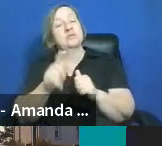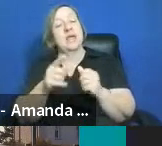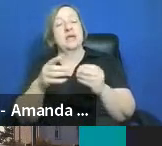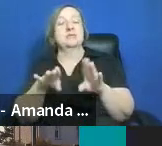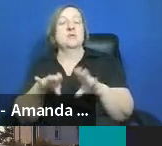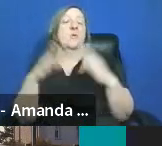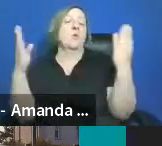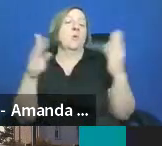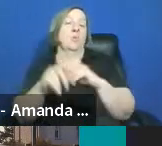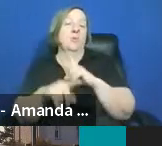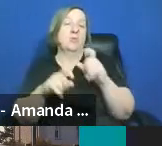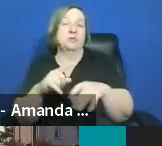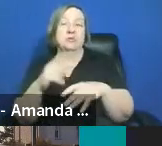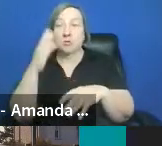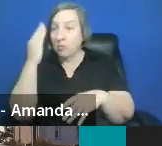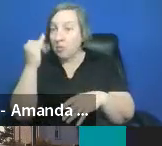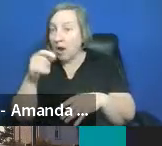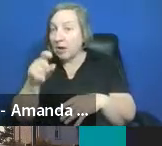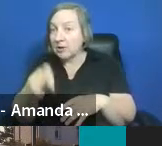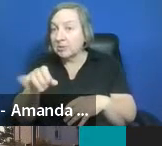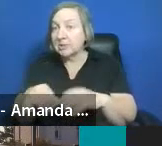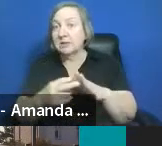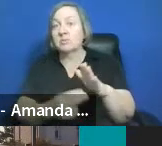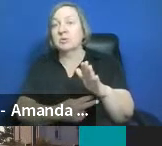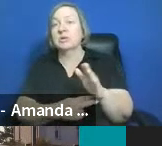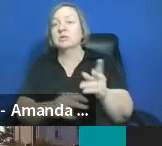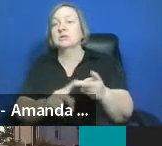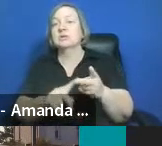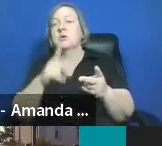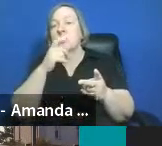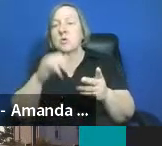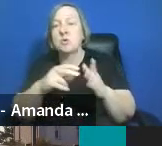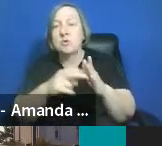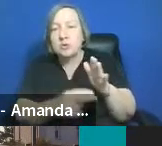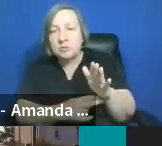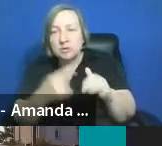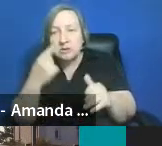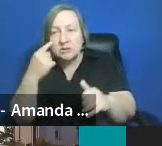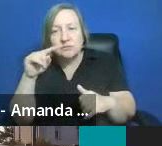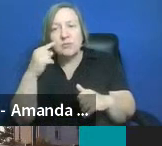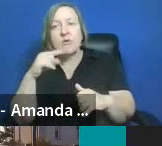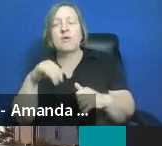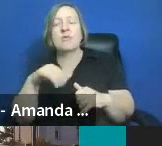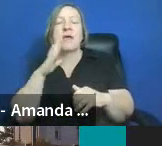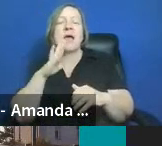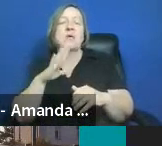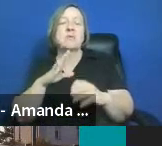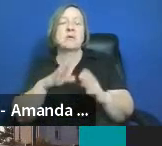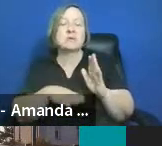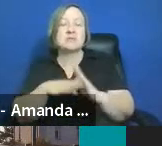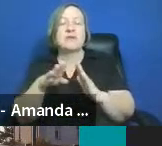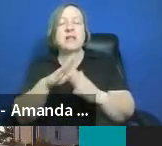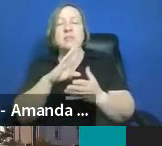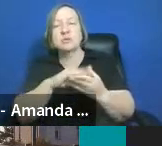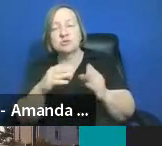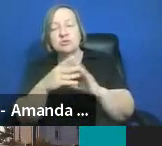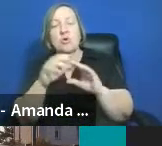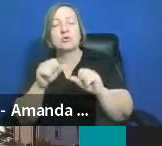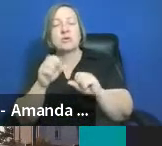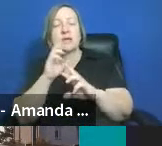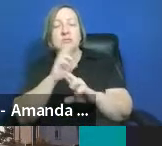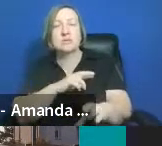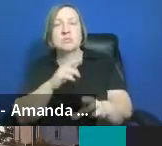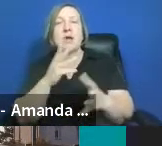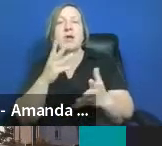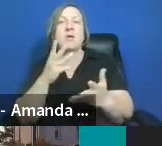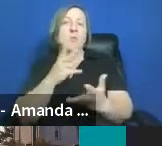questions about why is it needed and who is it for, and that will sort of develop a brief that you can respond to with what it looks